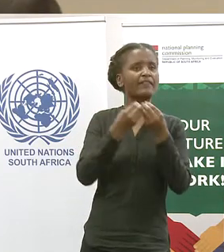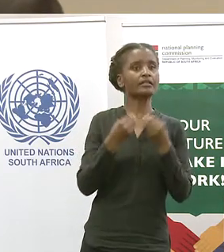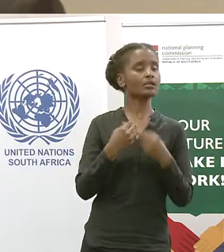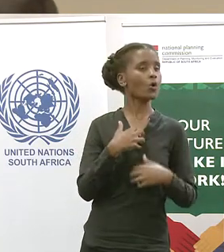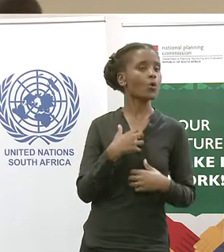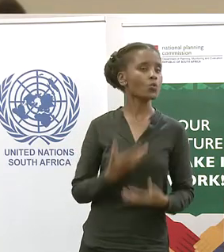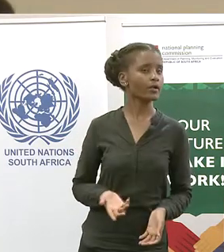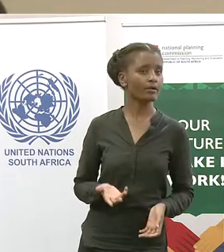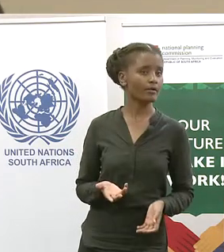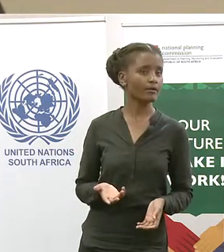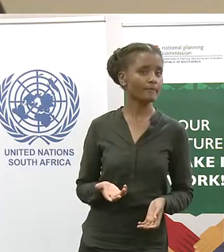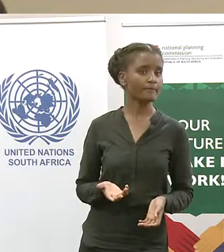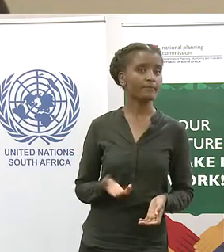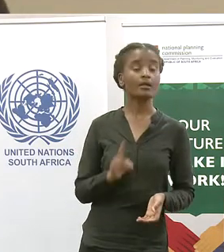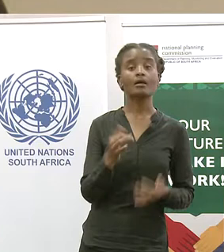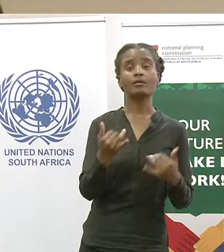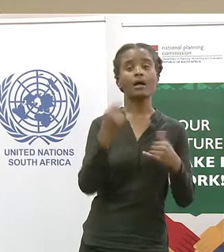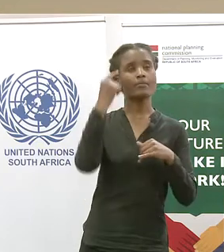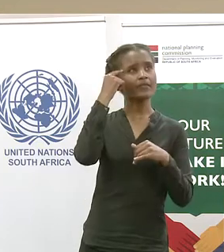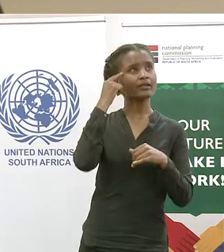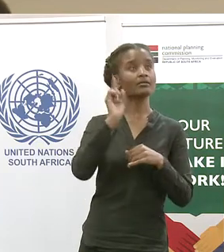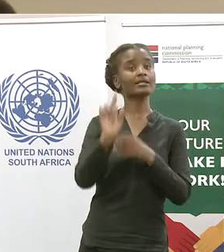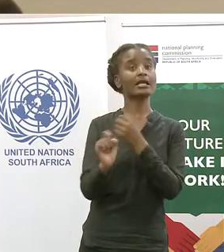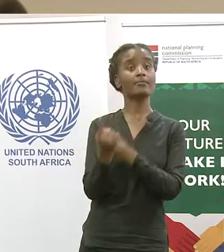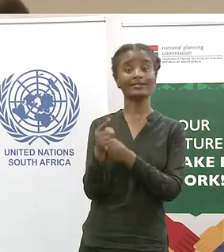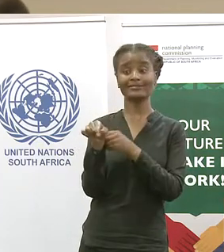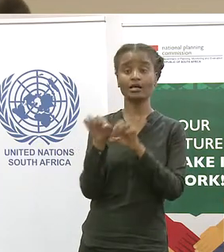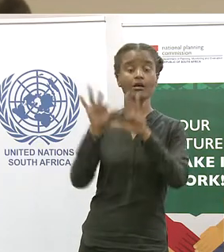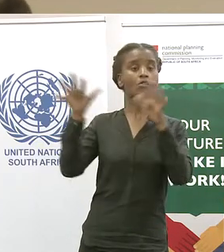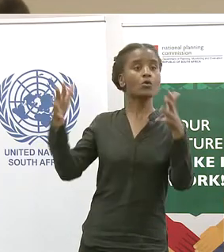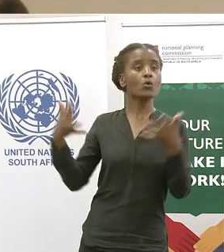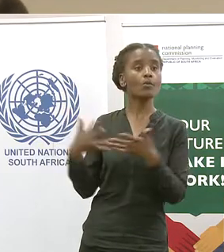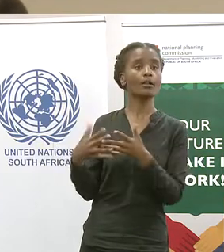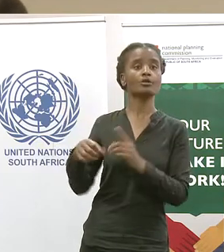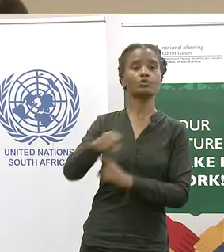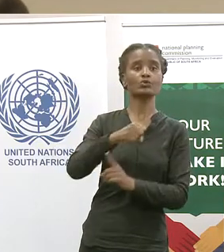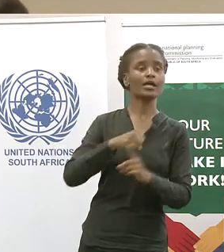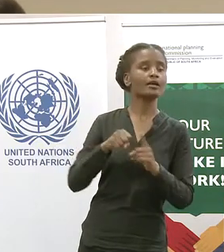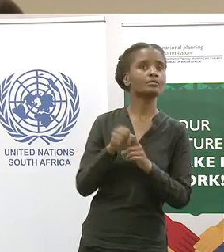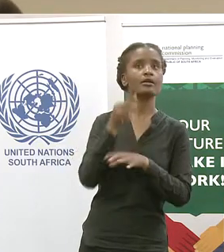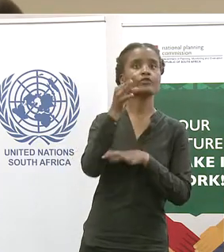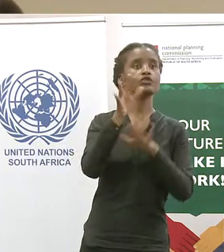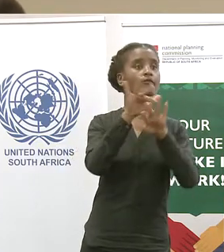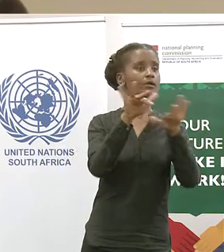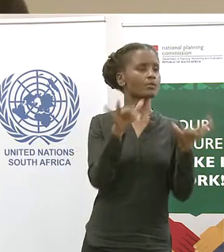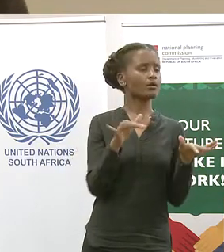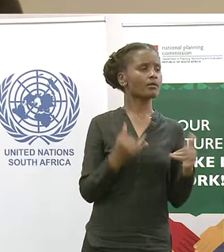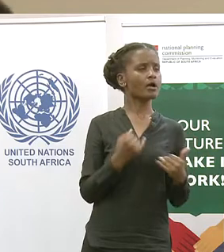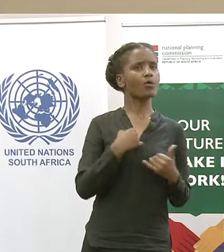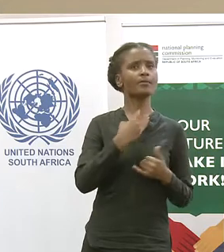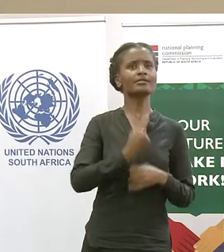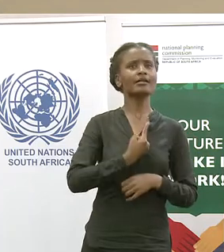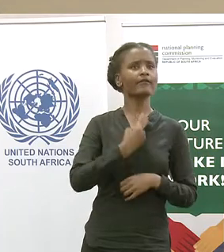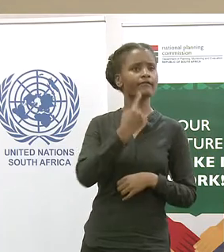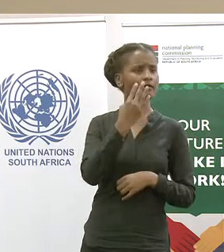about what's happening as a global society and the future of humanity, I ask myself, what is the intervention